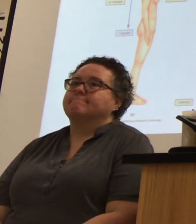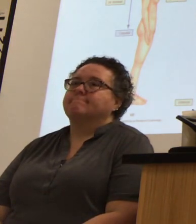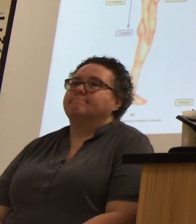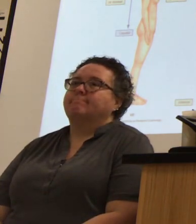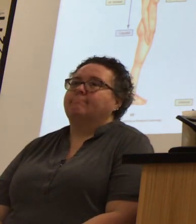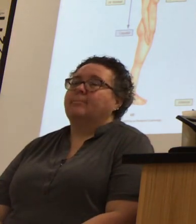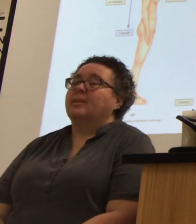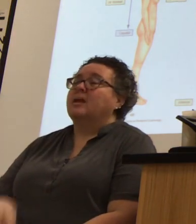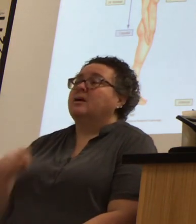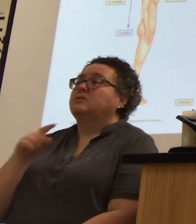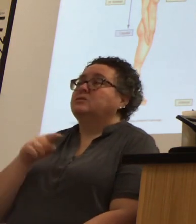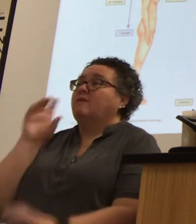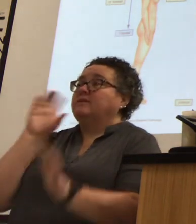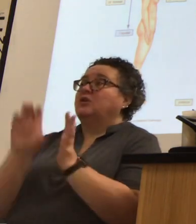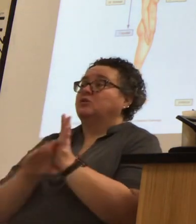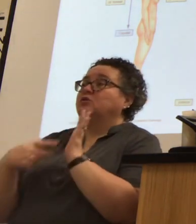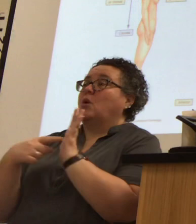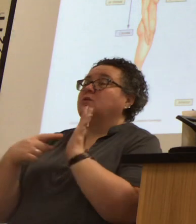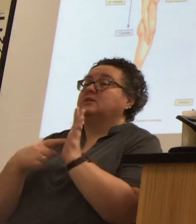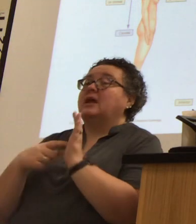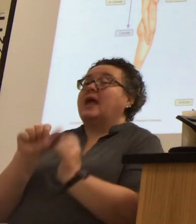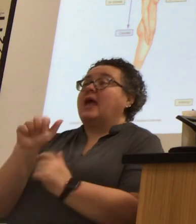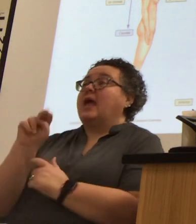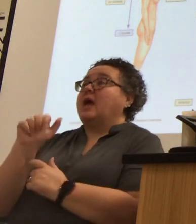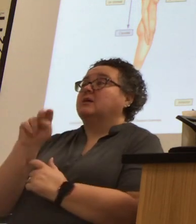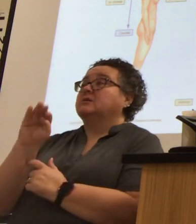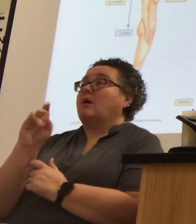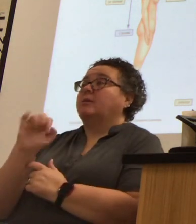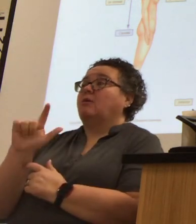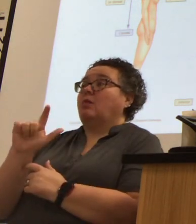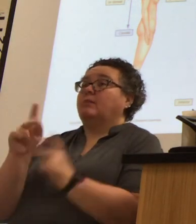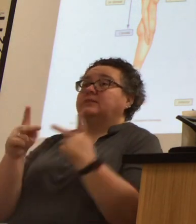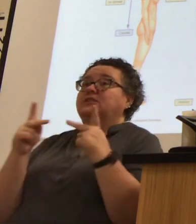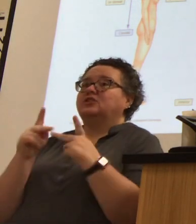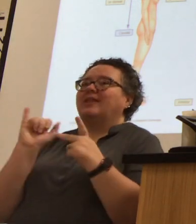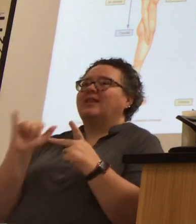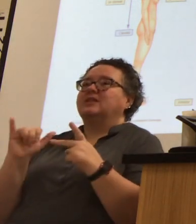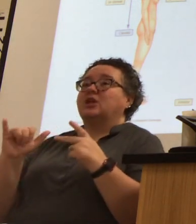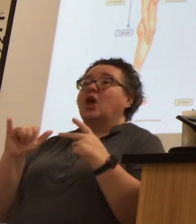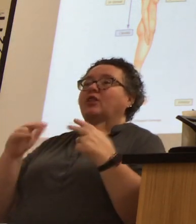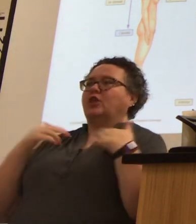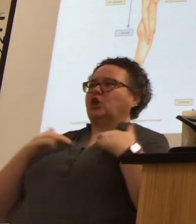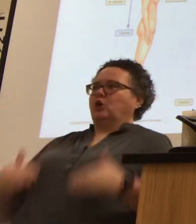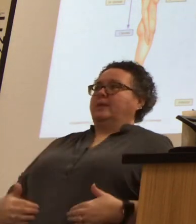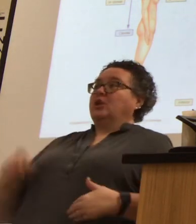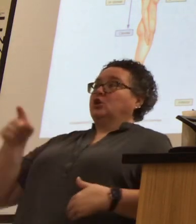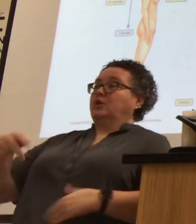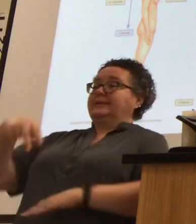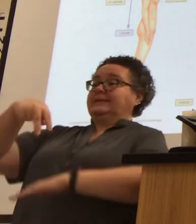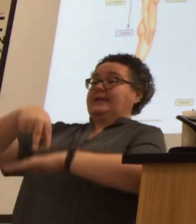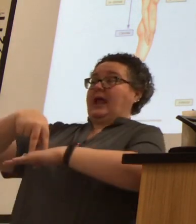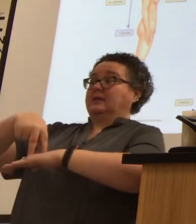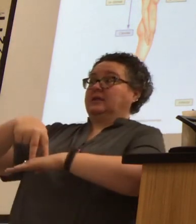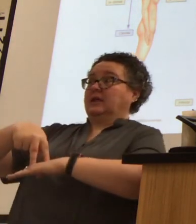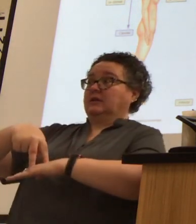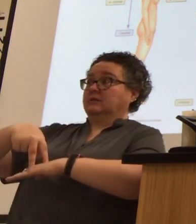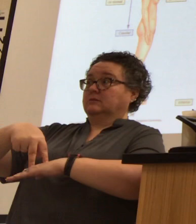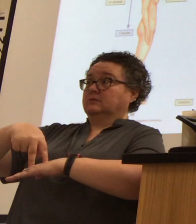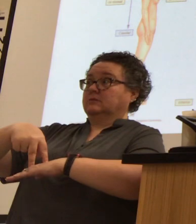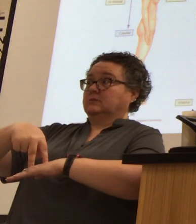So this figure is showing it. The anatomical position is the human is, you're standing erect, right?